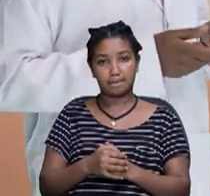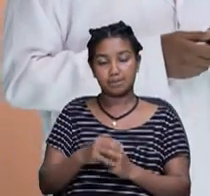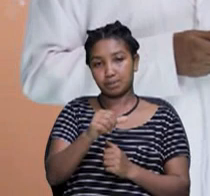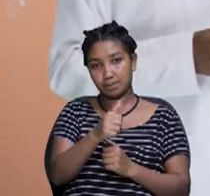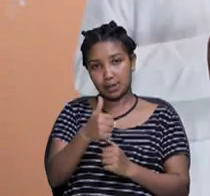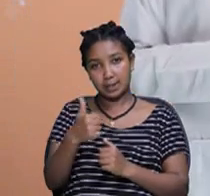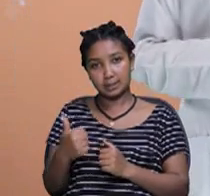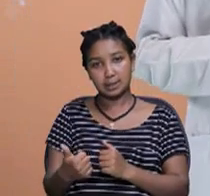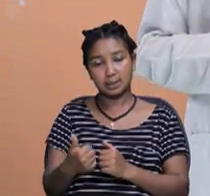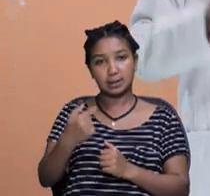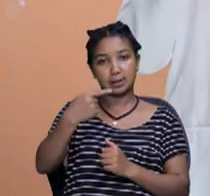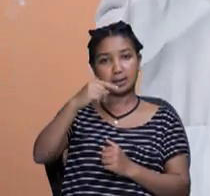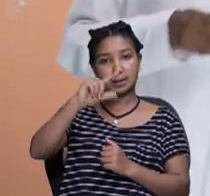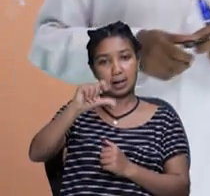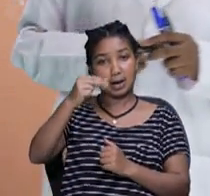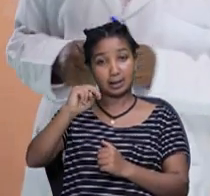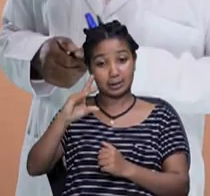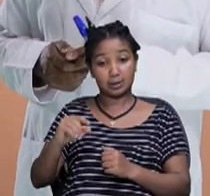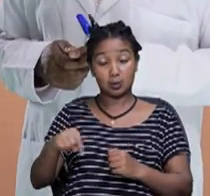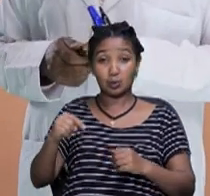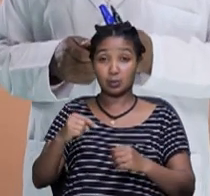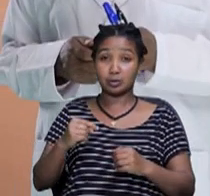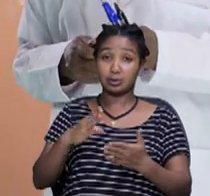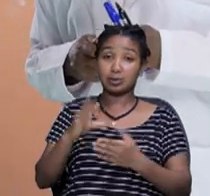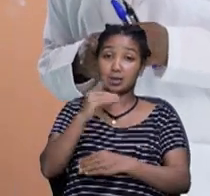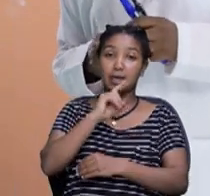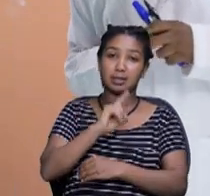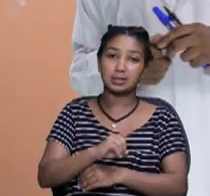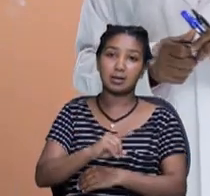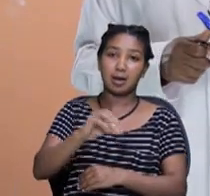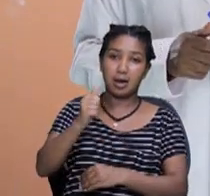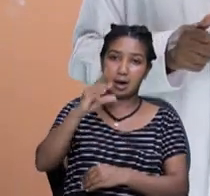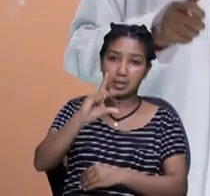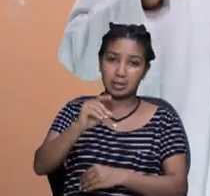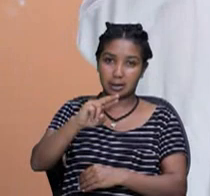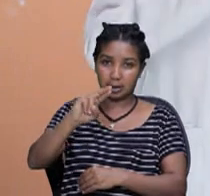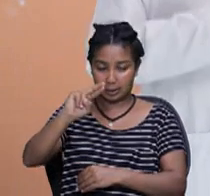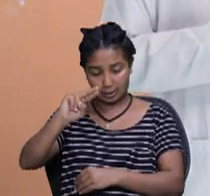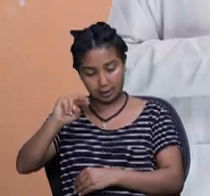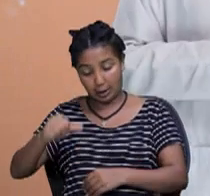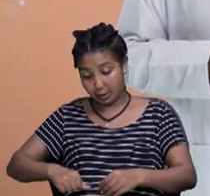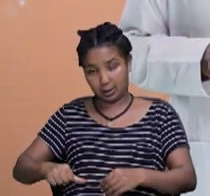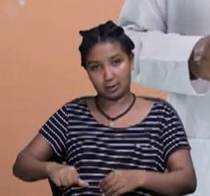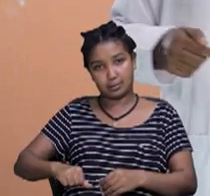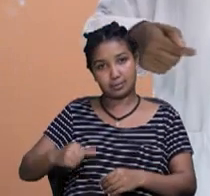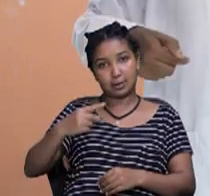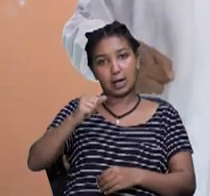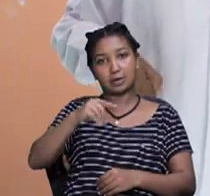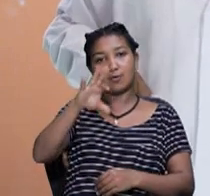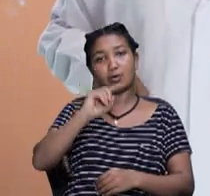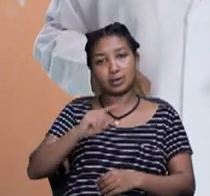The other gland, what we have learned today, is an adrenal gland. Adrenal gland